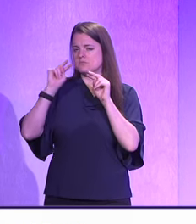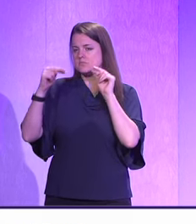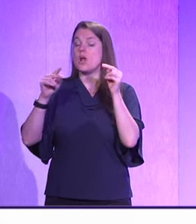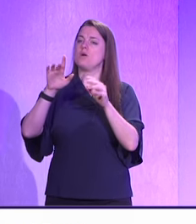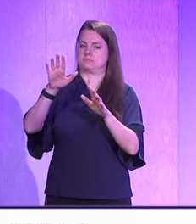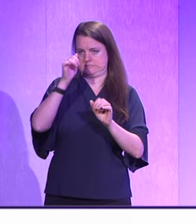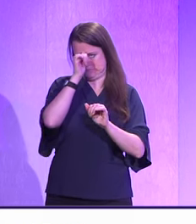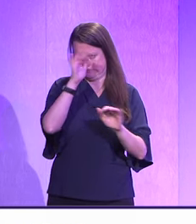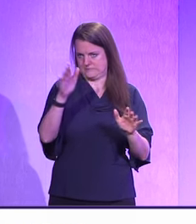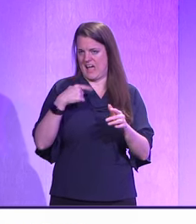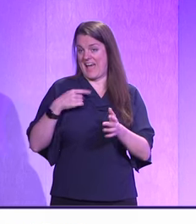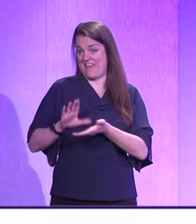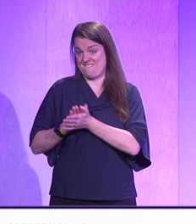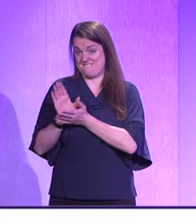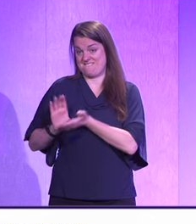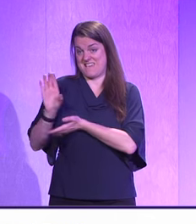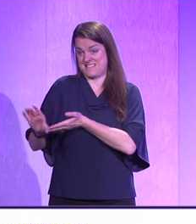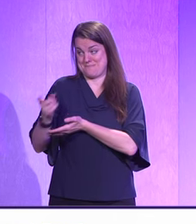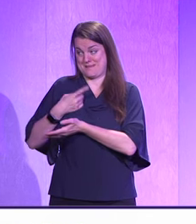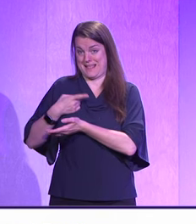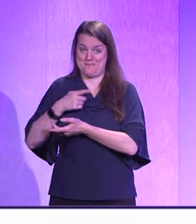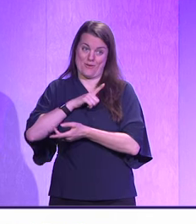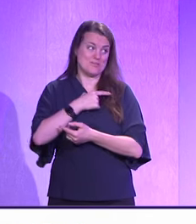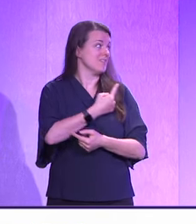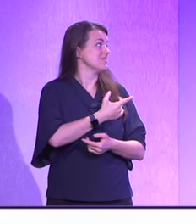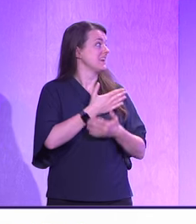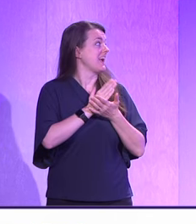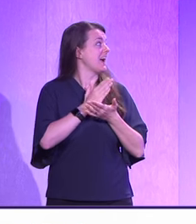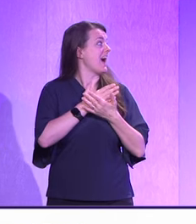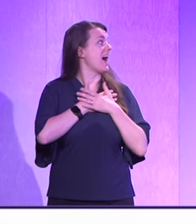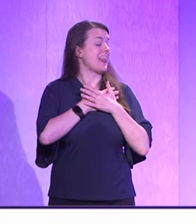Disclosure, I invested in this one because I really, really like it, but they're doing amazing things.